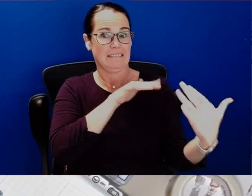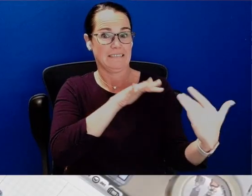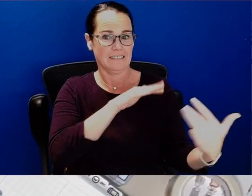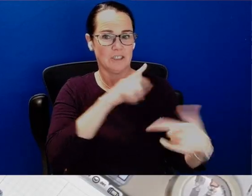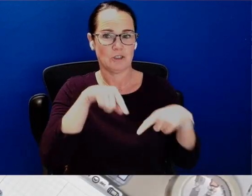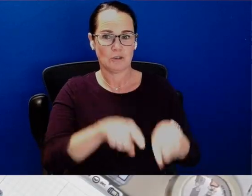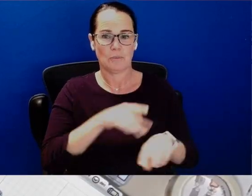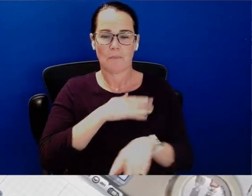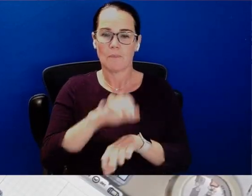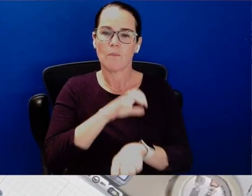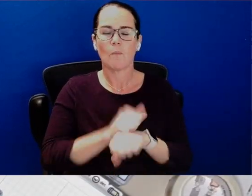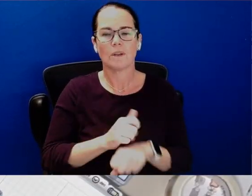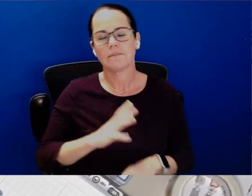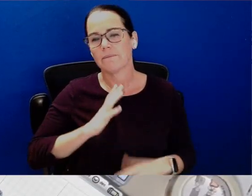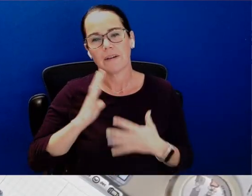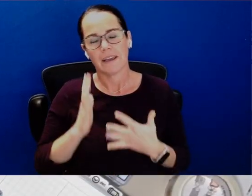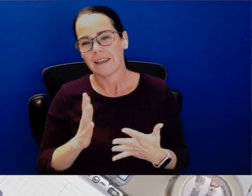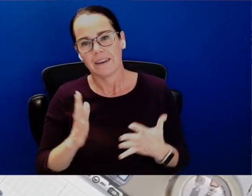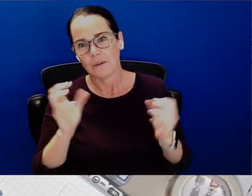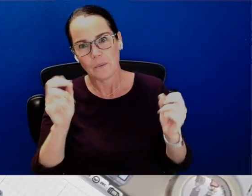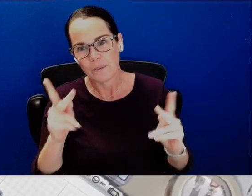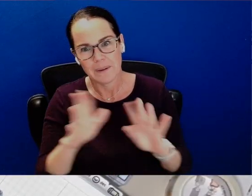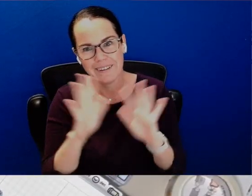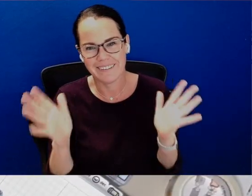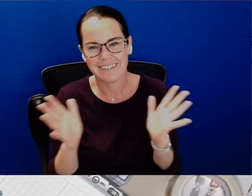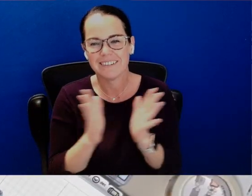to my appointments, which, okay.